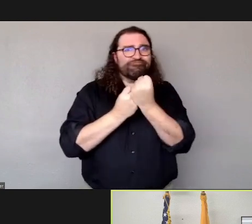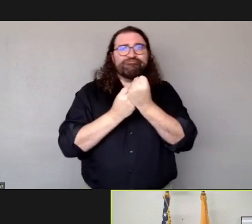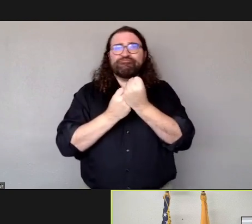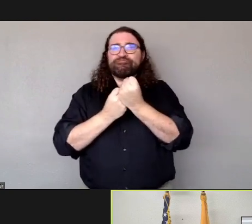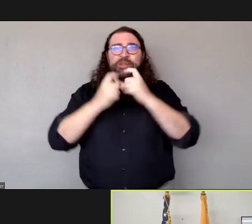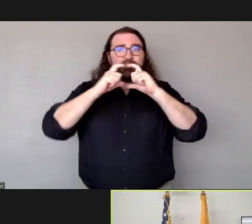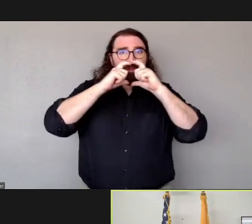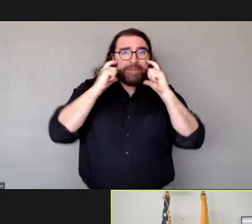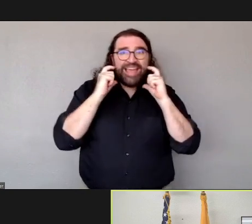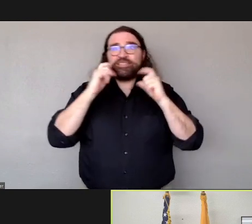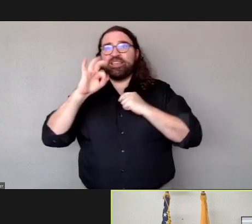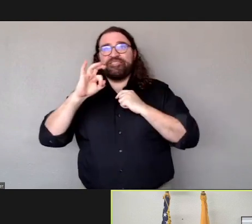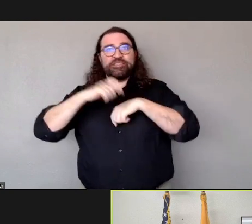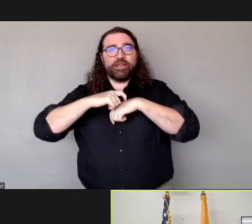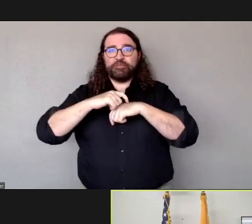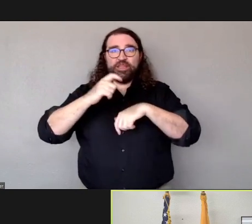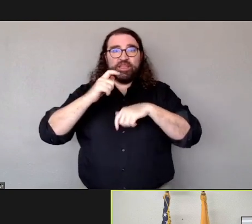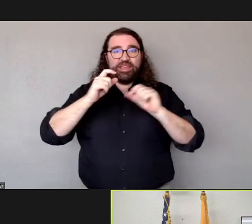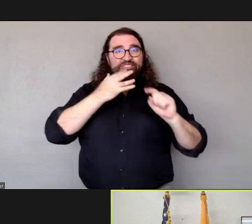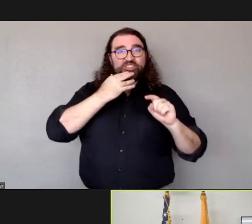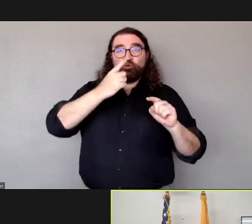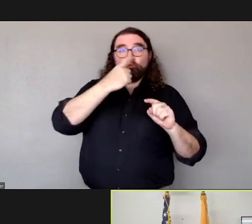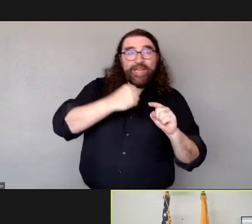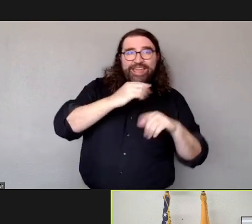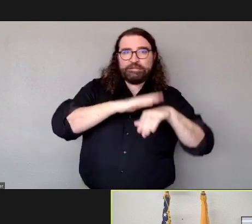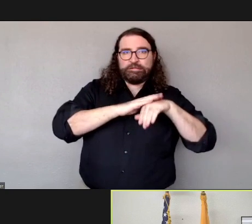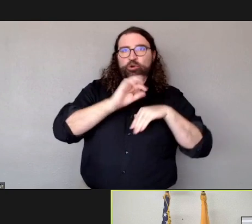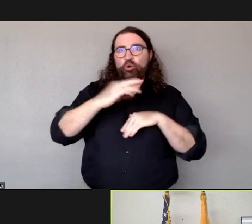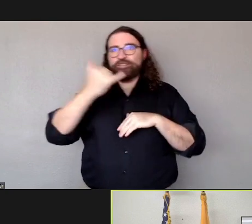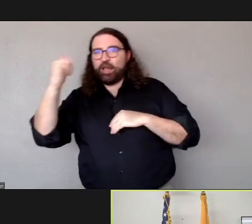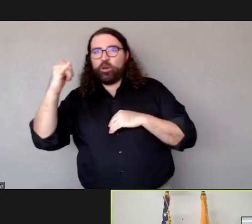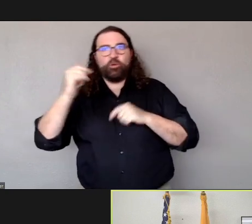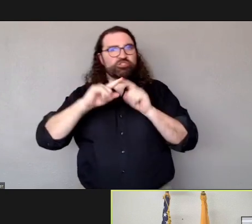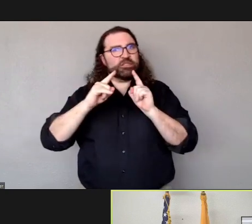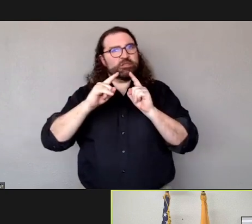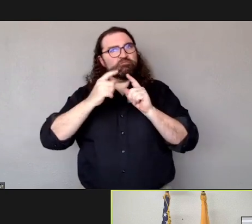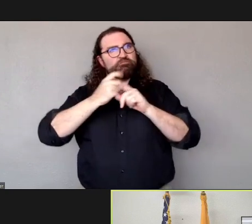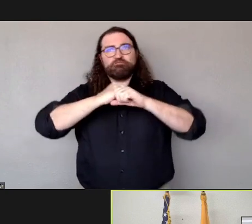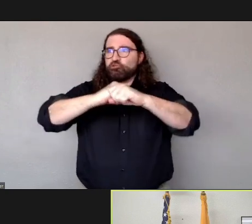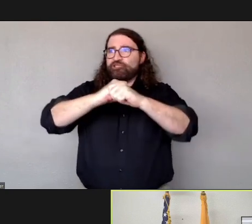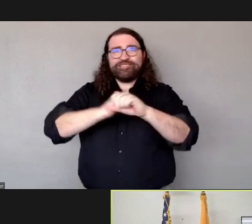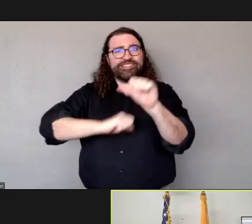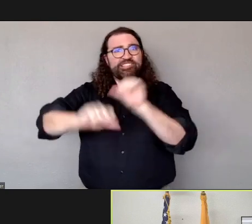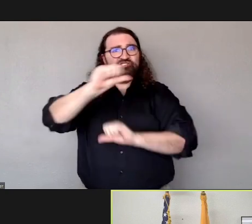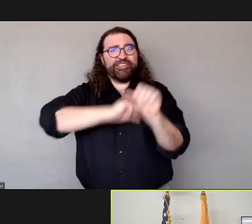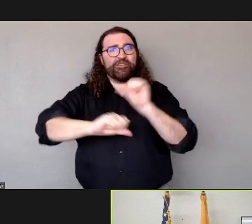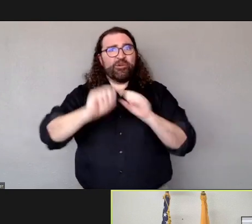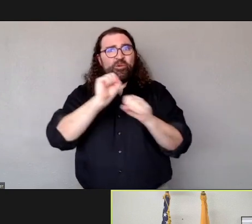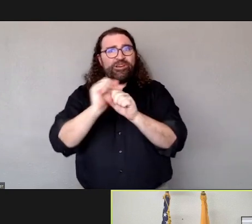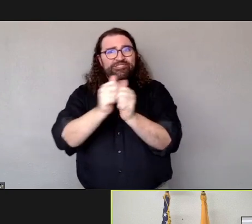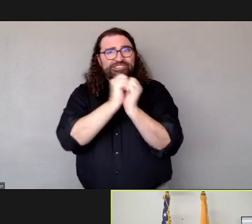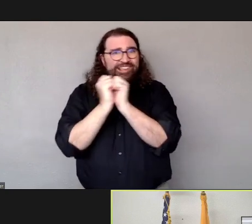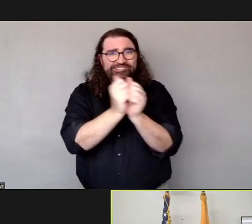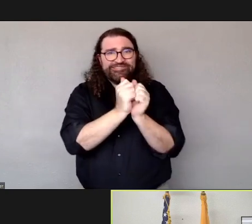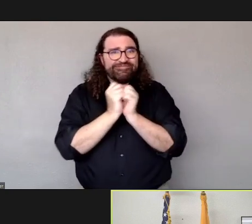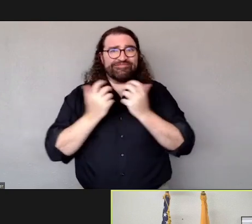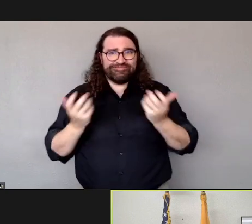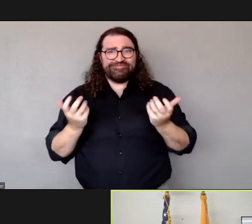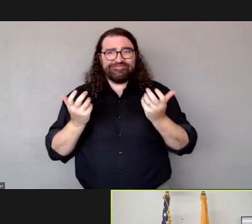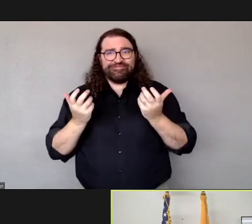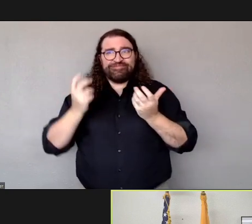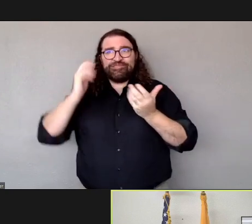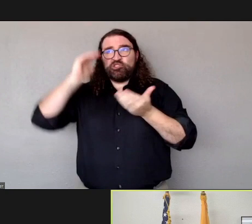red or yellow, to do all those things, and to get on board to help us all working together to